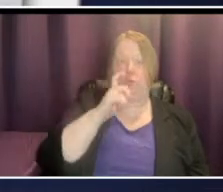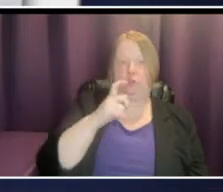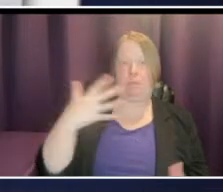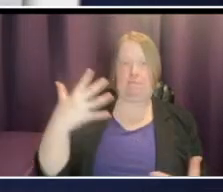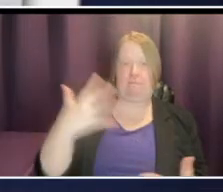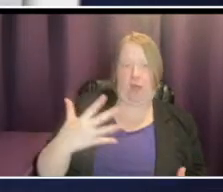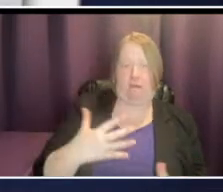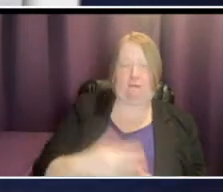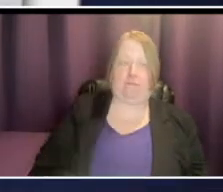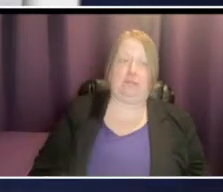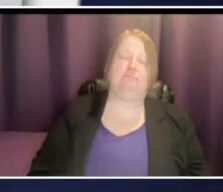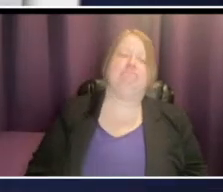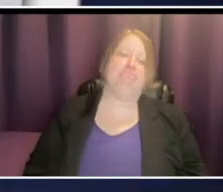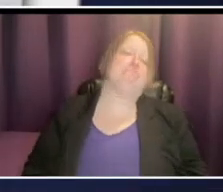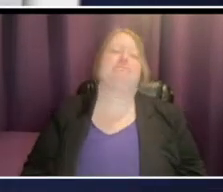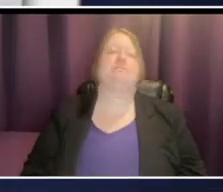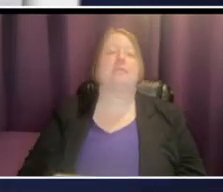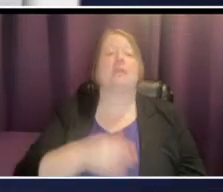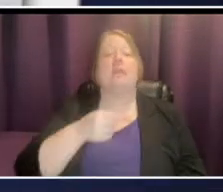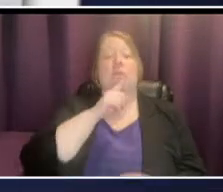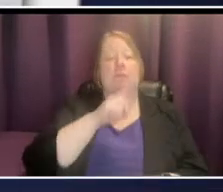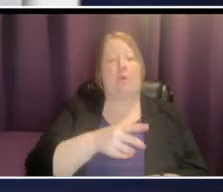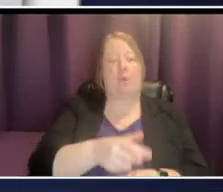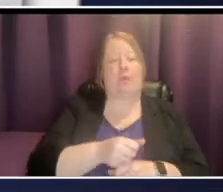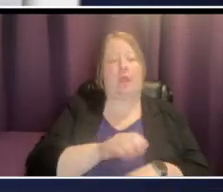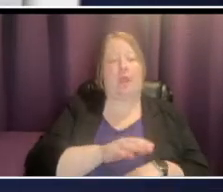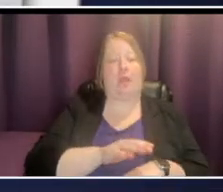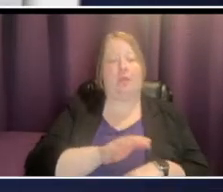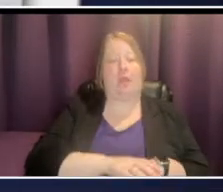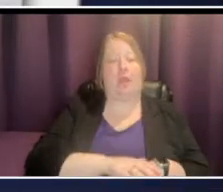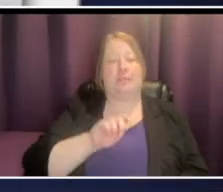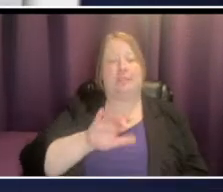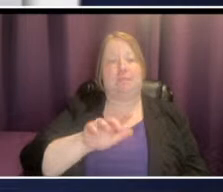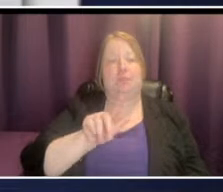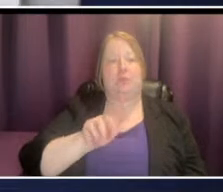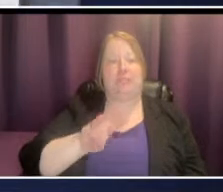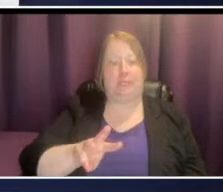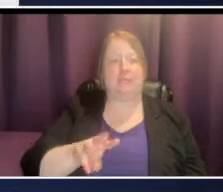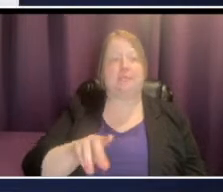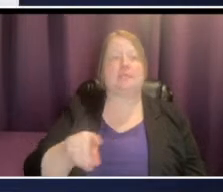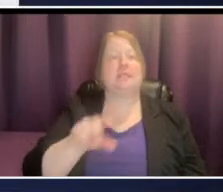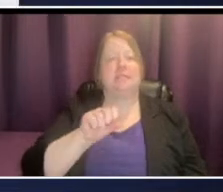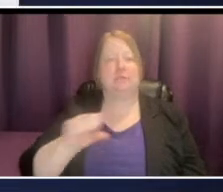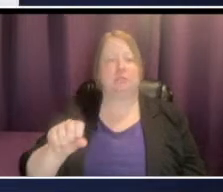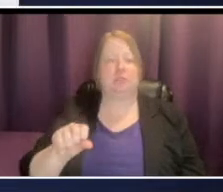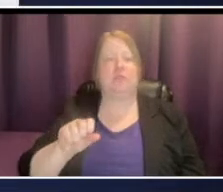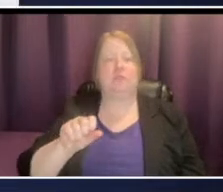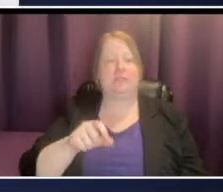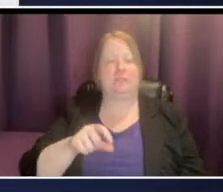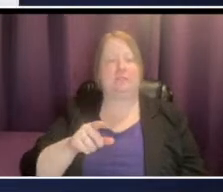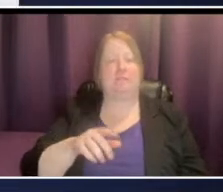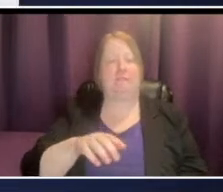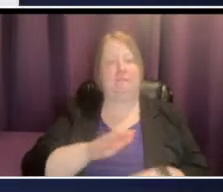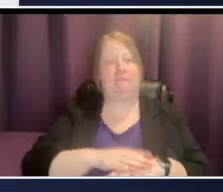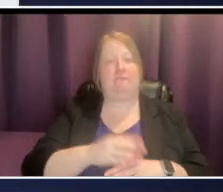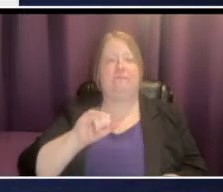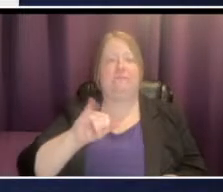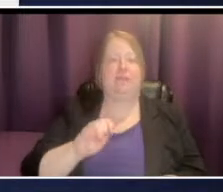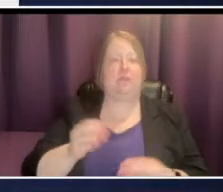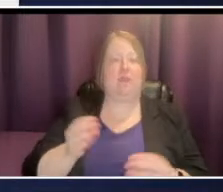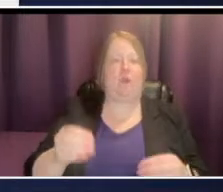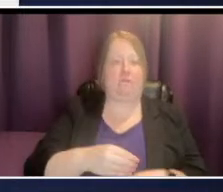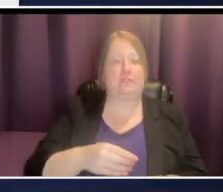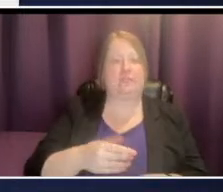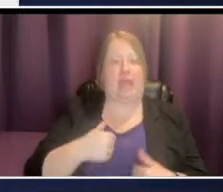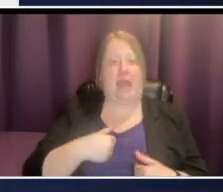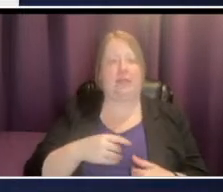this report received on December 26th, a Secret Service field office relayed a tip that had been received by the FBI. According